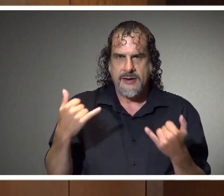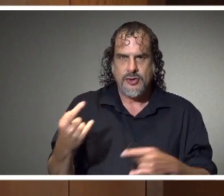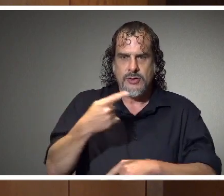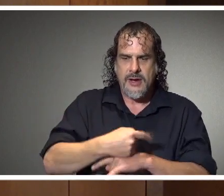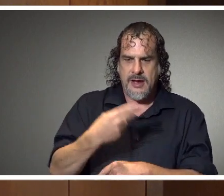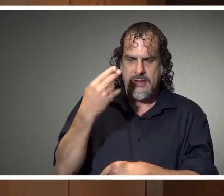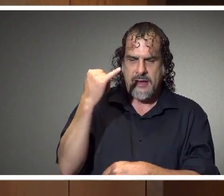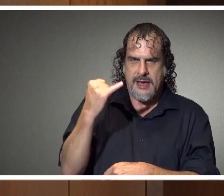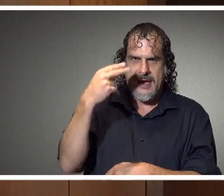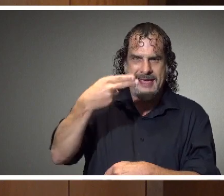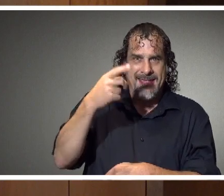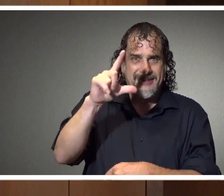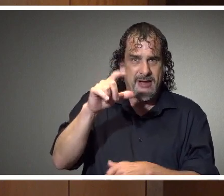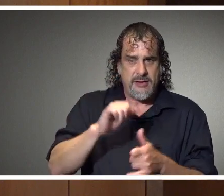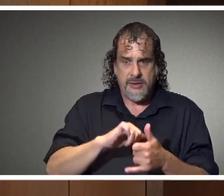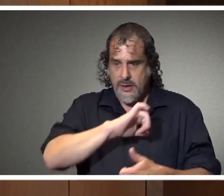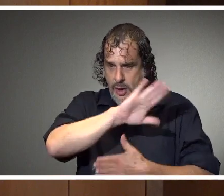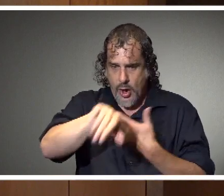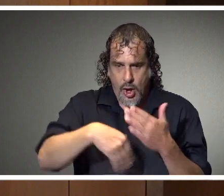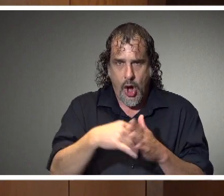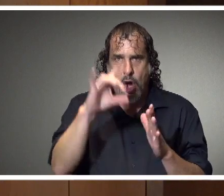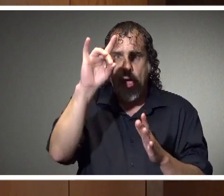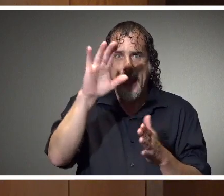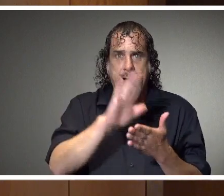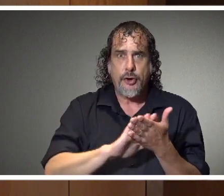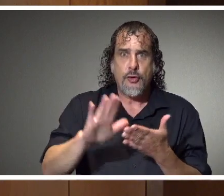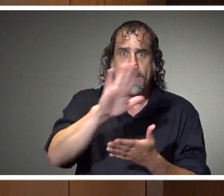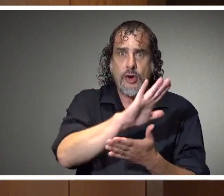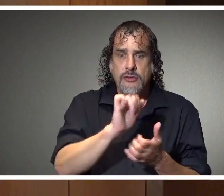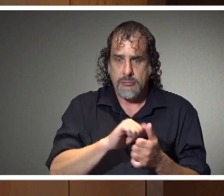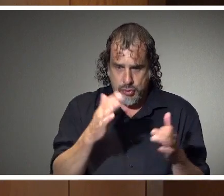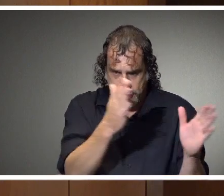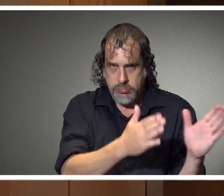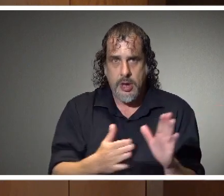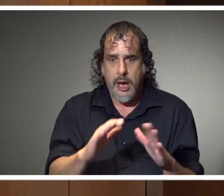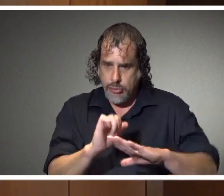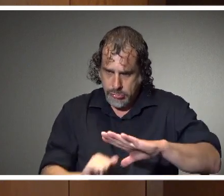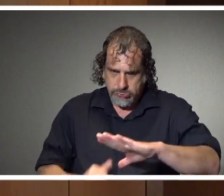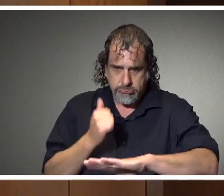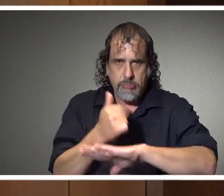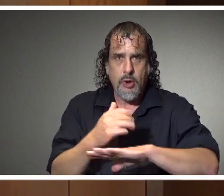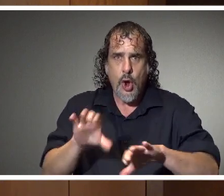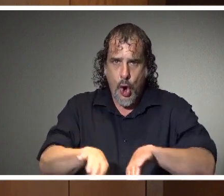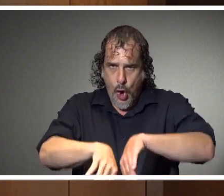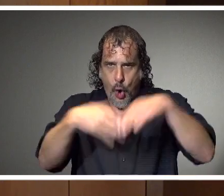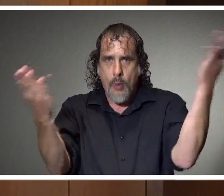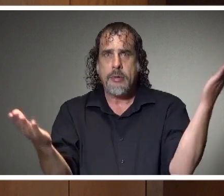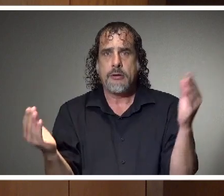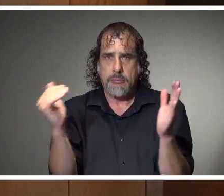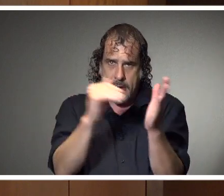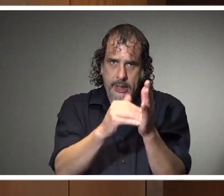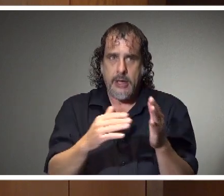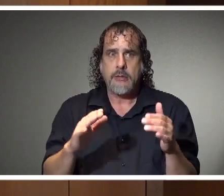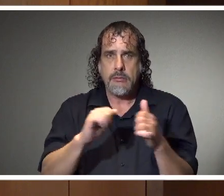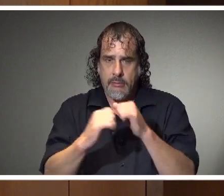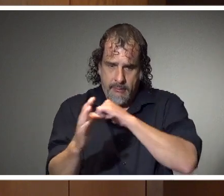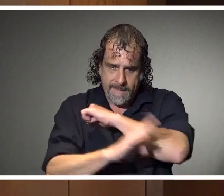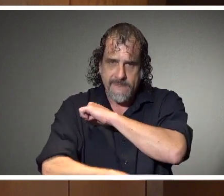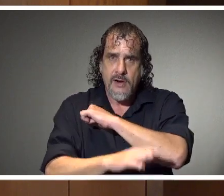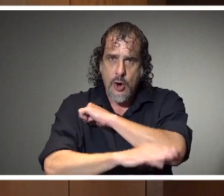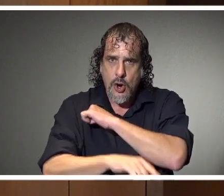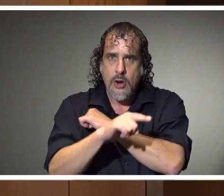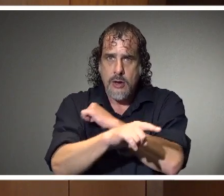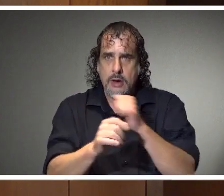a resolution directing all 8 public universities to make plans to resume this fall, and that includes offering as